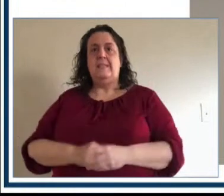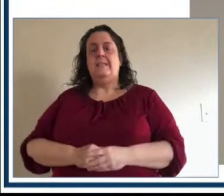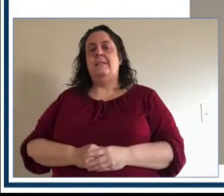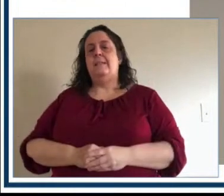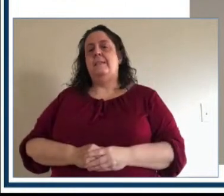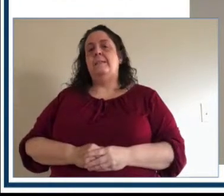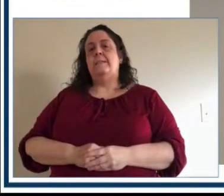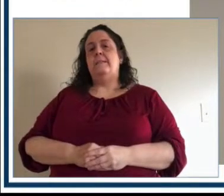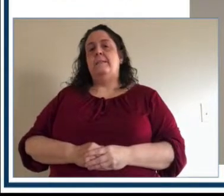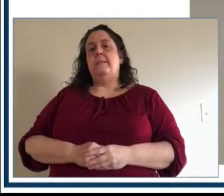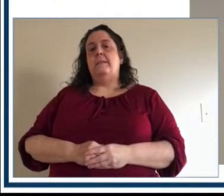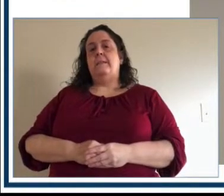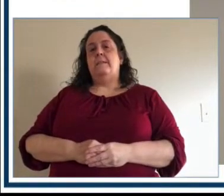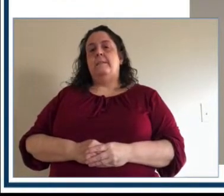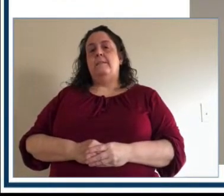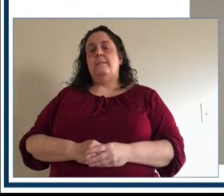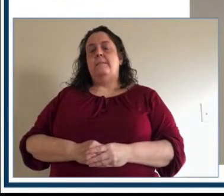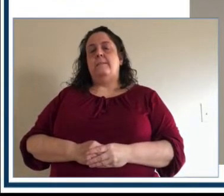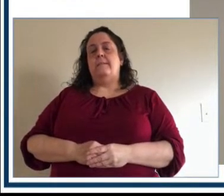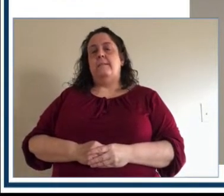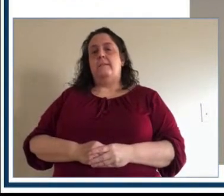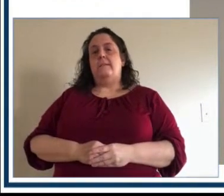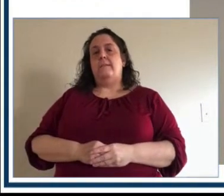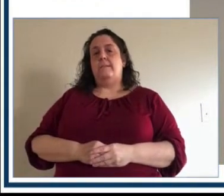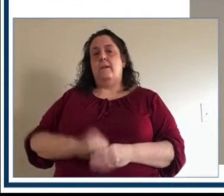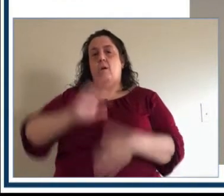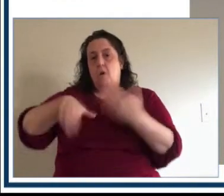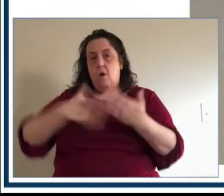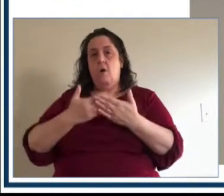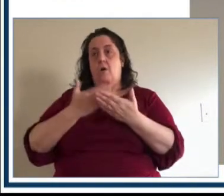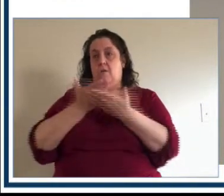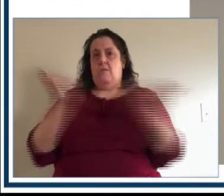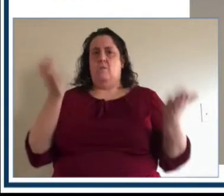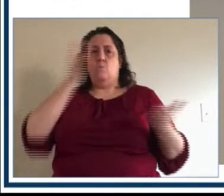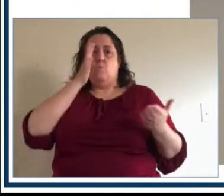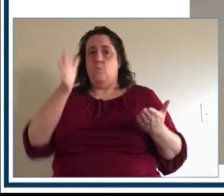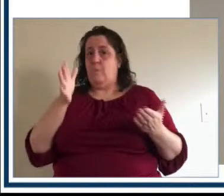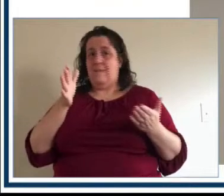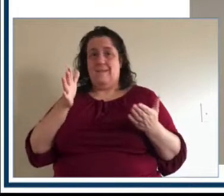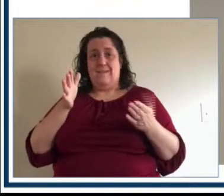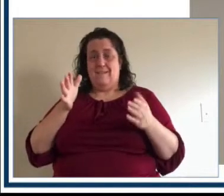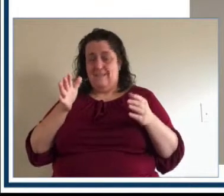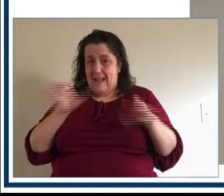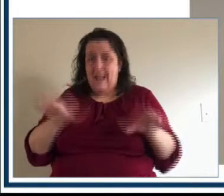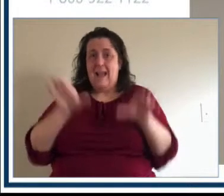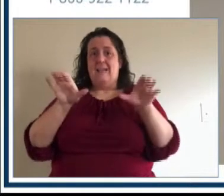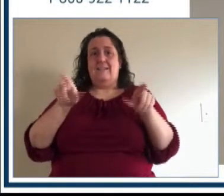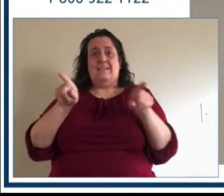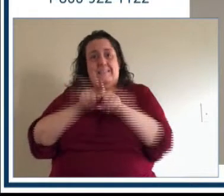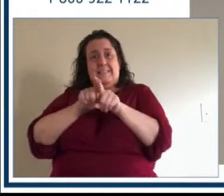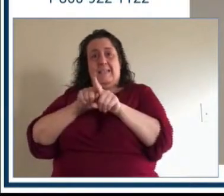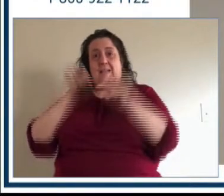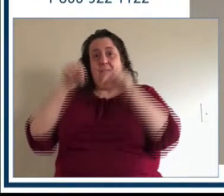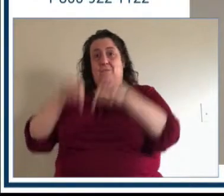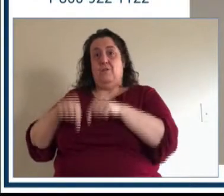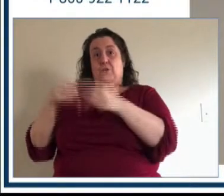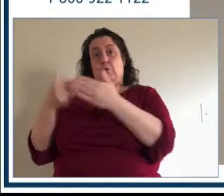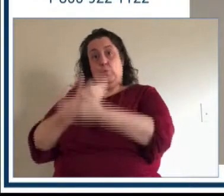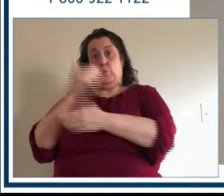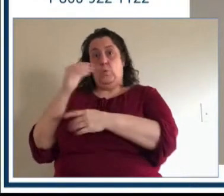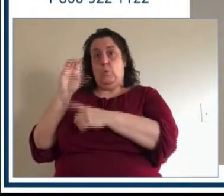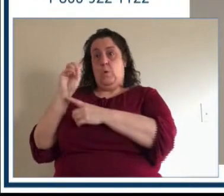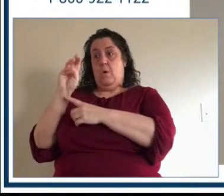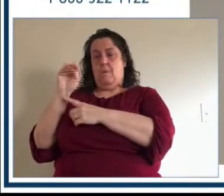And I know that all of you will respond in the same manner to this new variant, and we will not let it win.